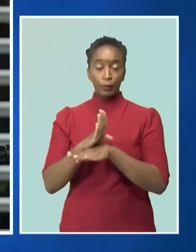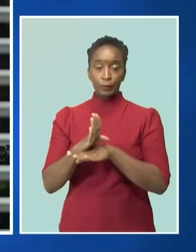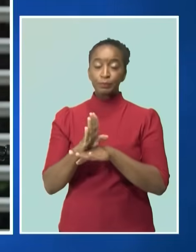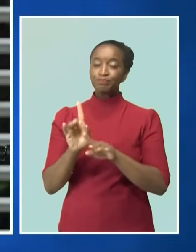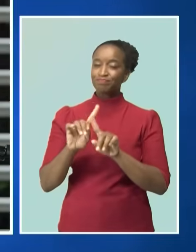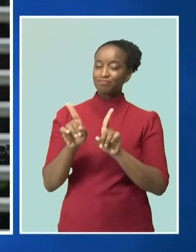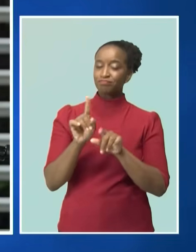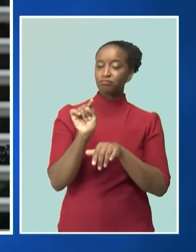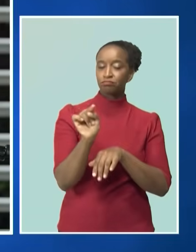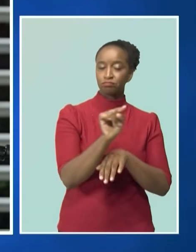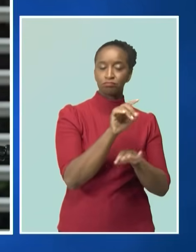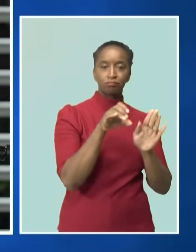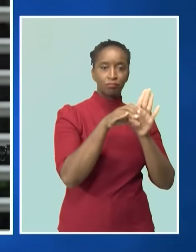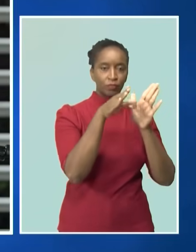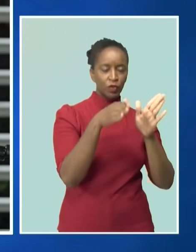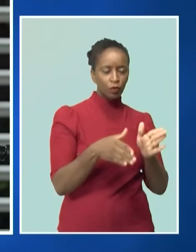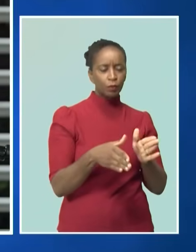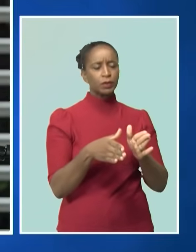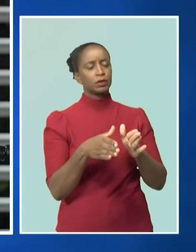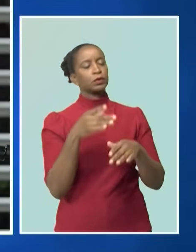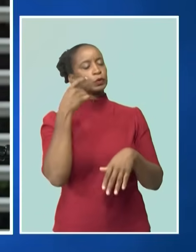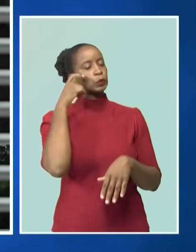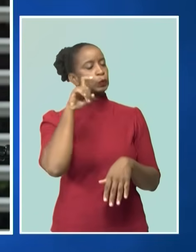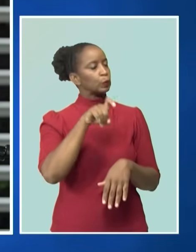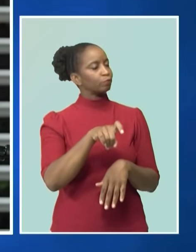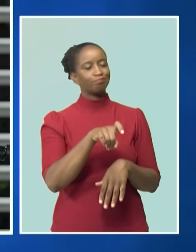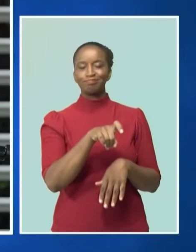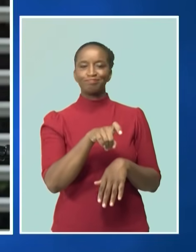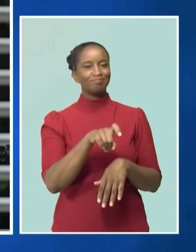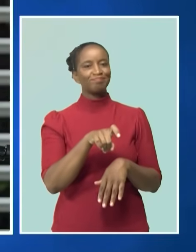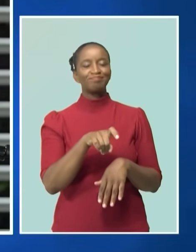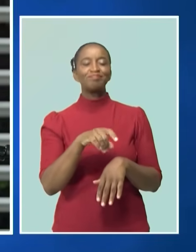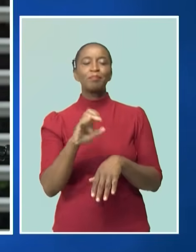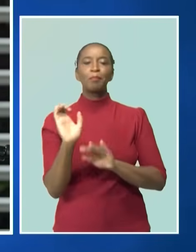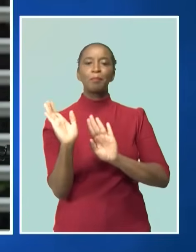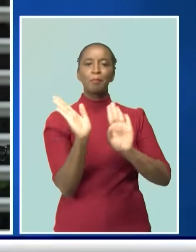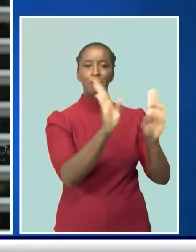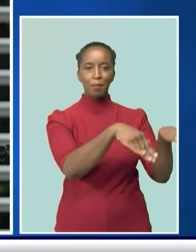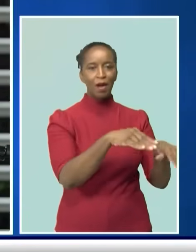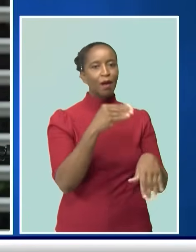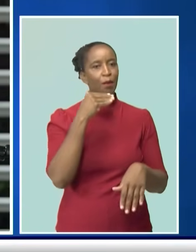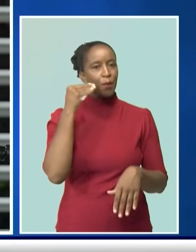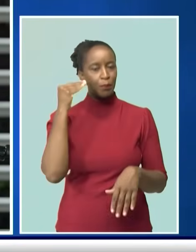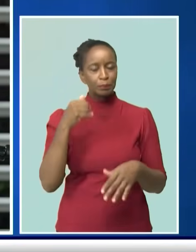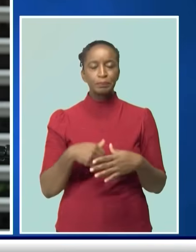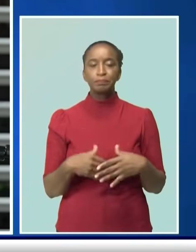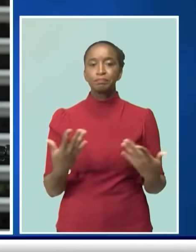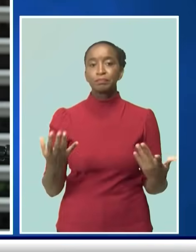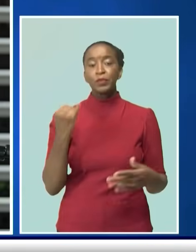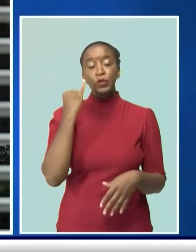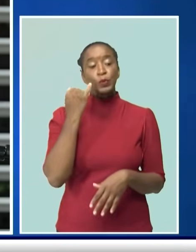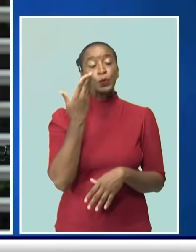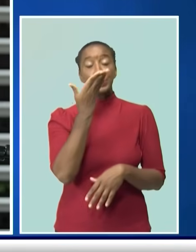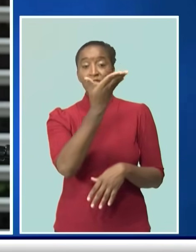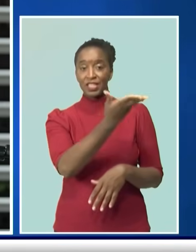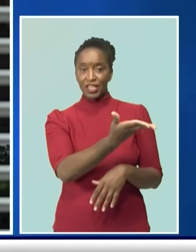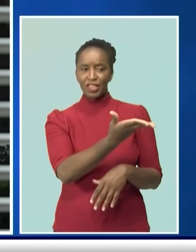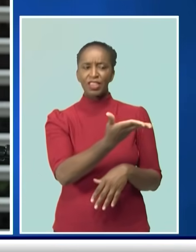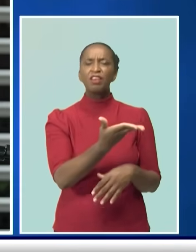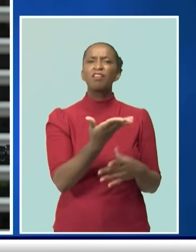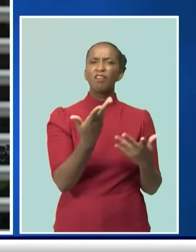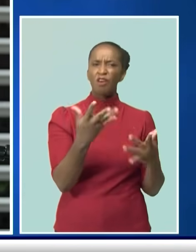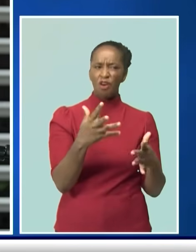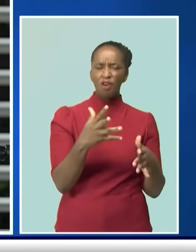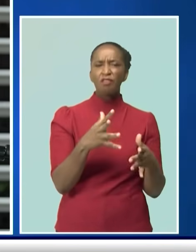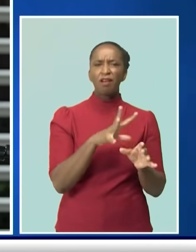usually stopped and sent back on the next flight to where they came from. If you are a known drug dealer in your country and you